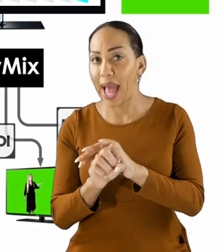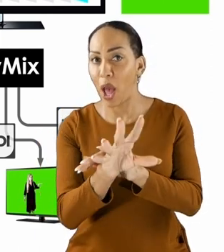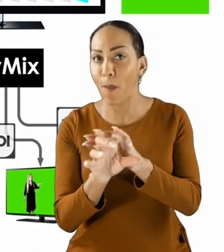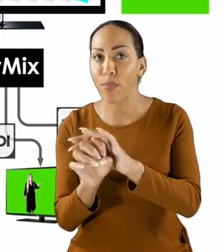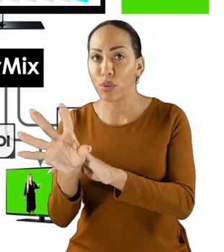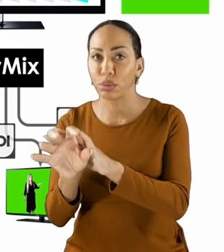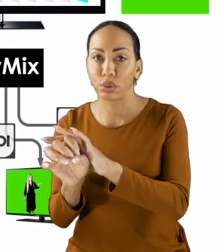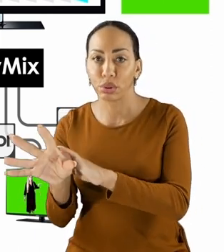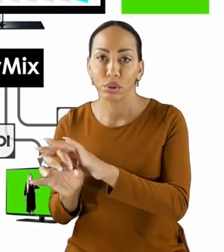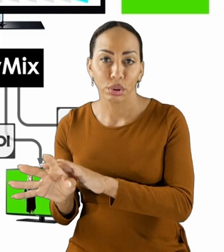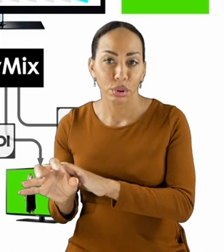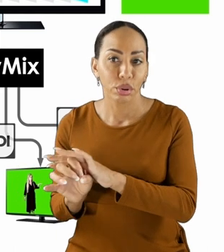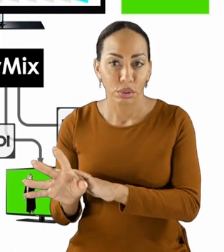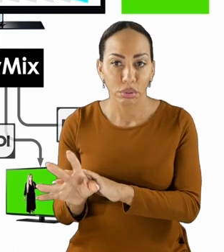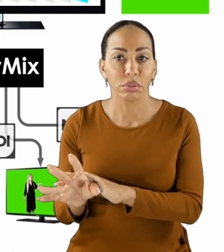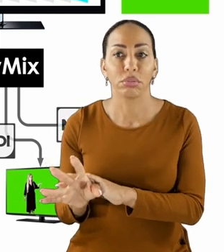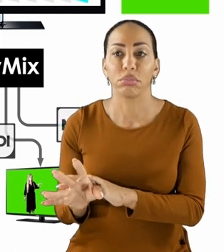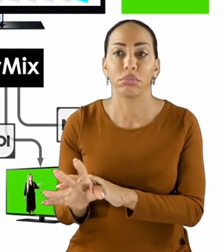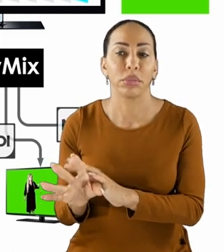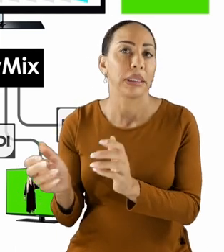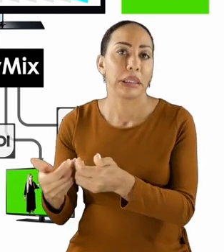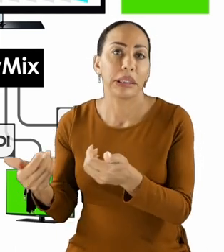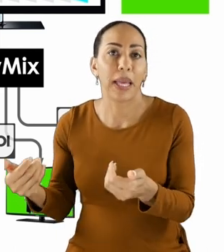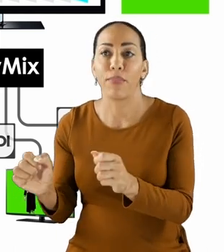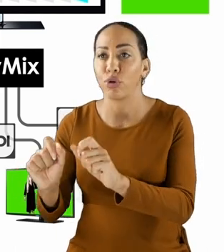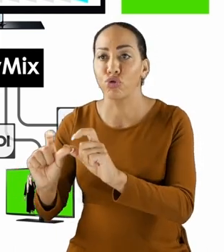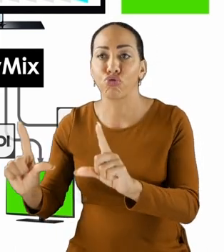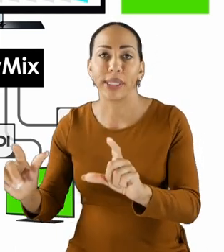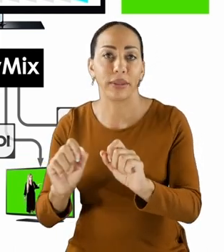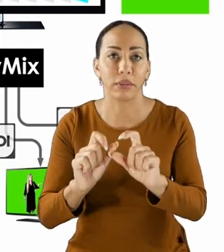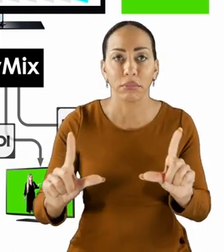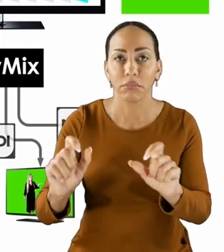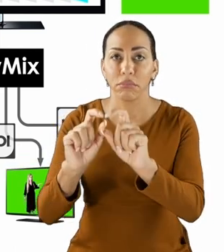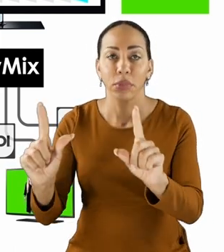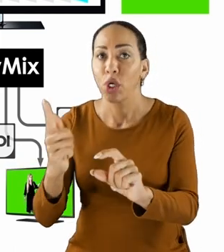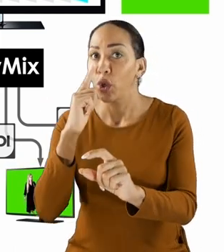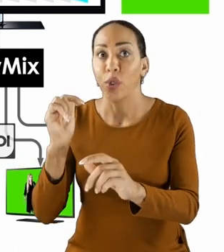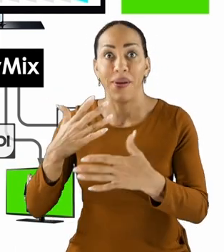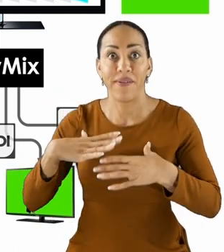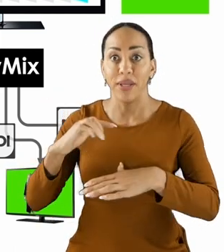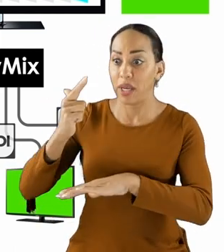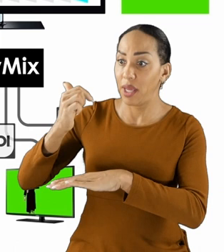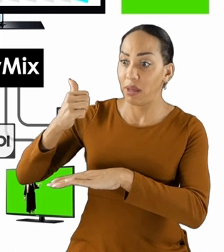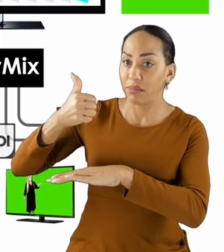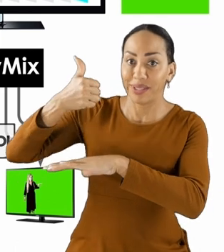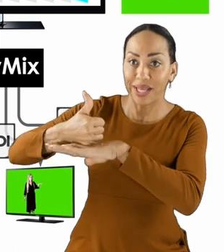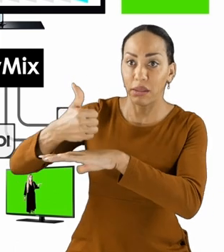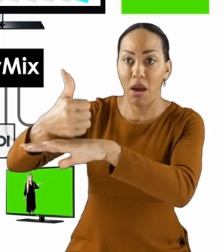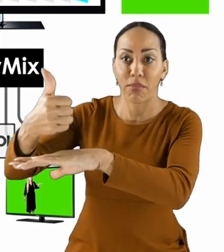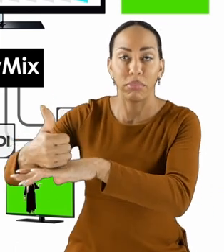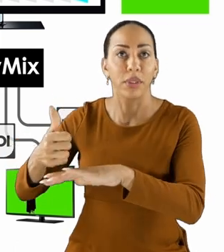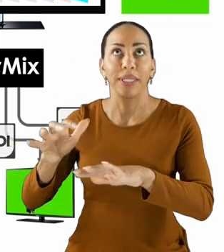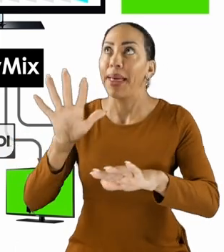out. We have a number of different outputs we can take out to separate individual screens that could be